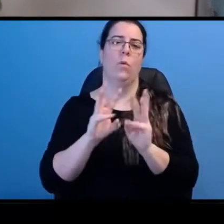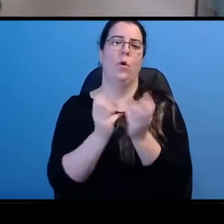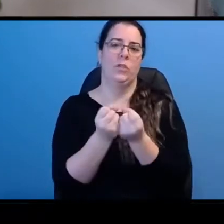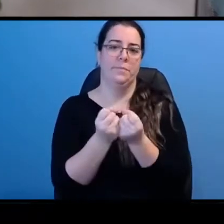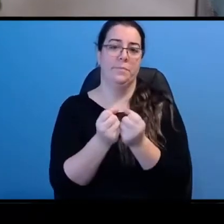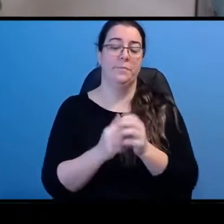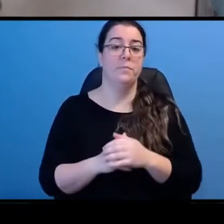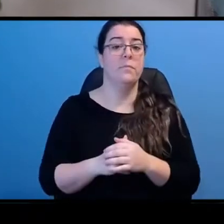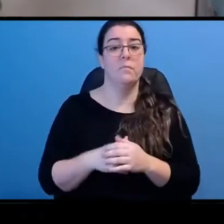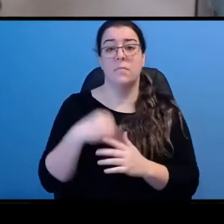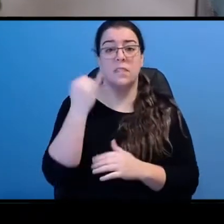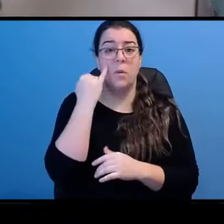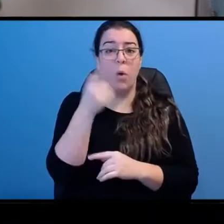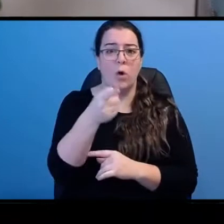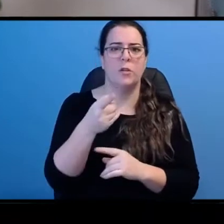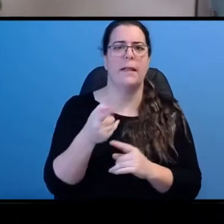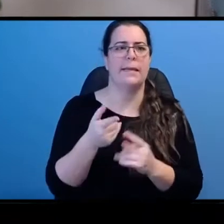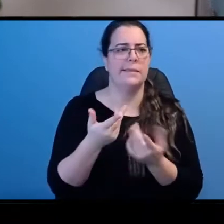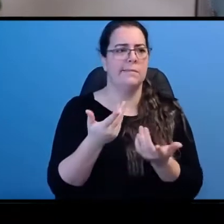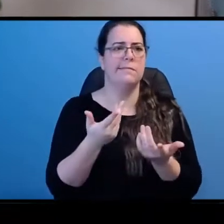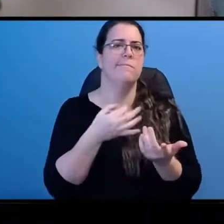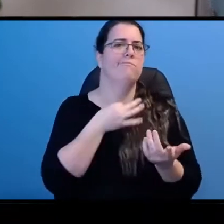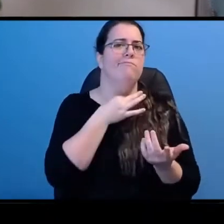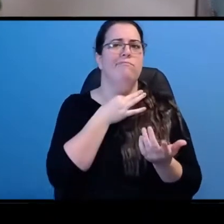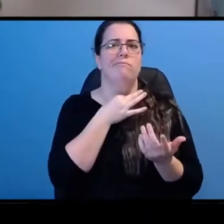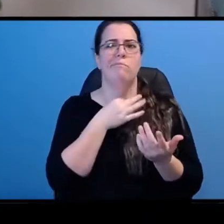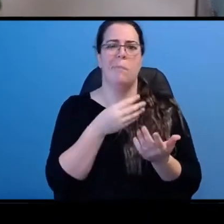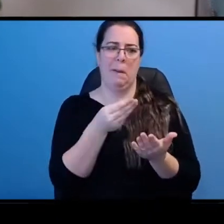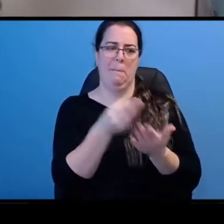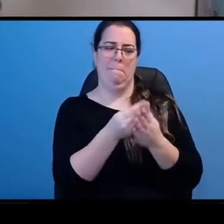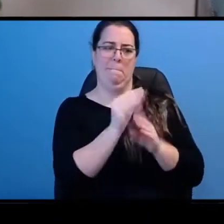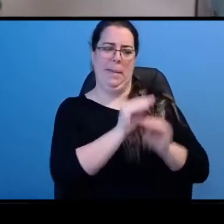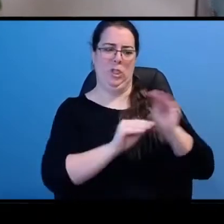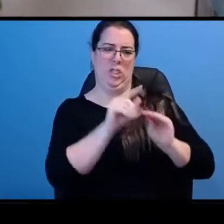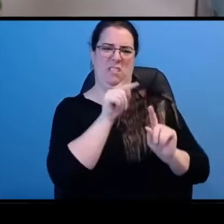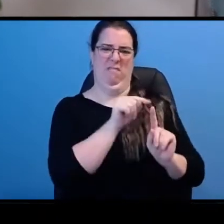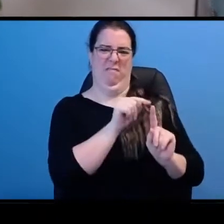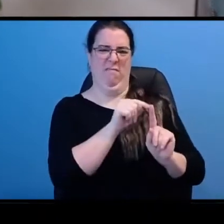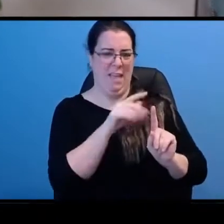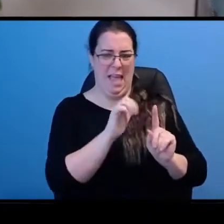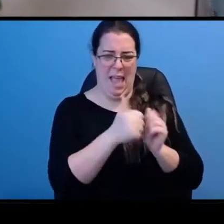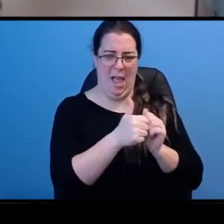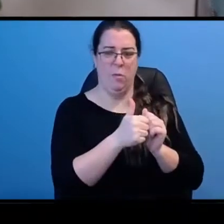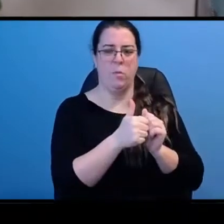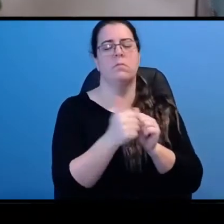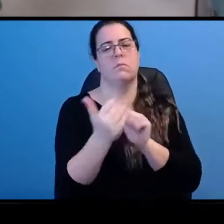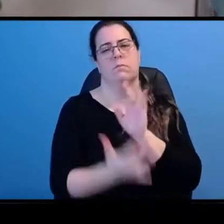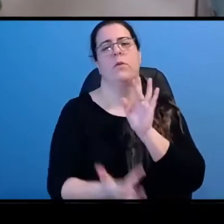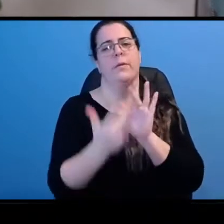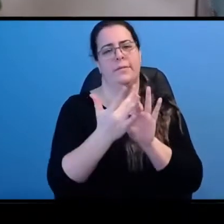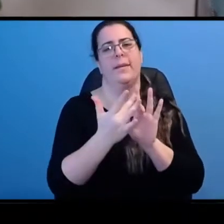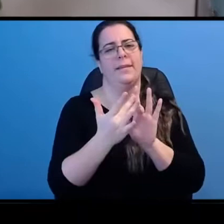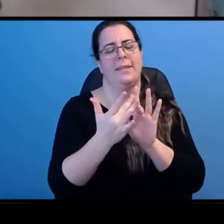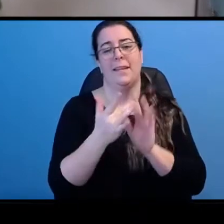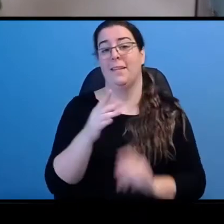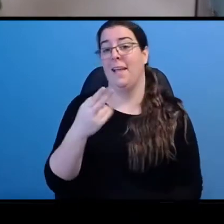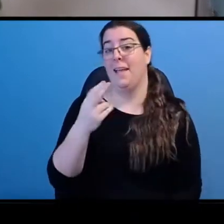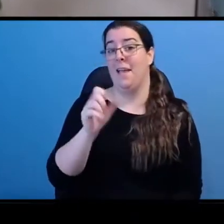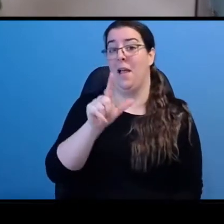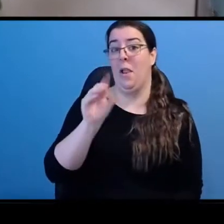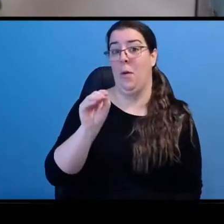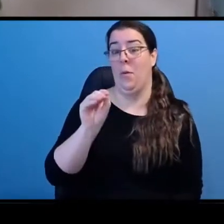writing, or you have more questions about budgets that we don't cover today, again, reach out to us at